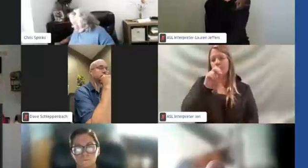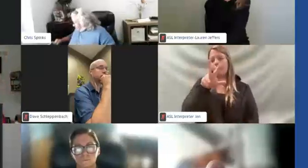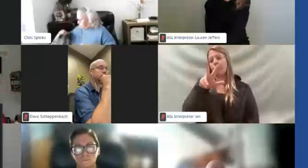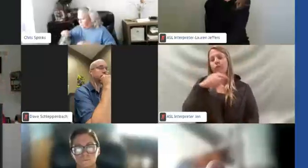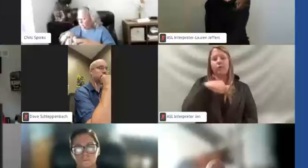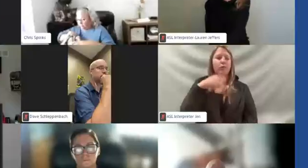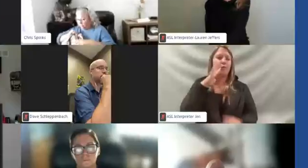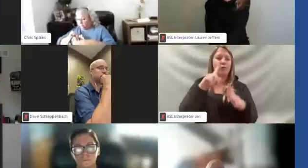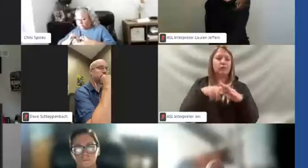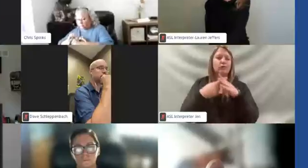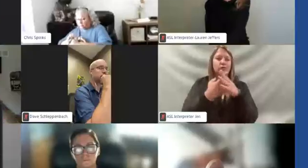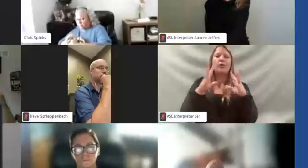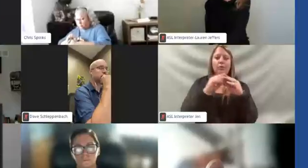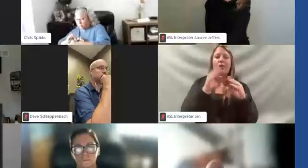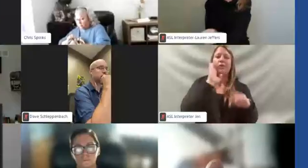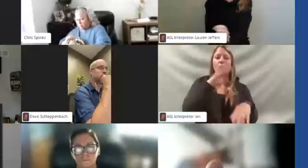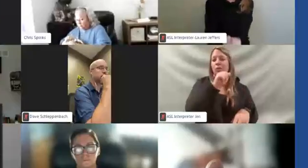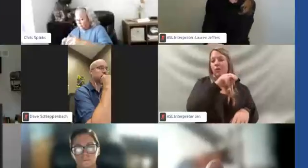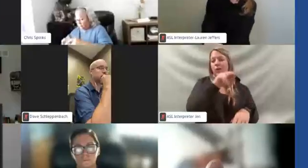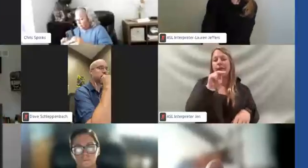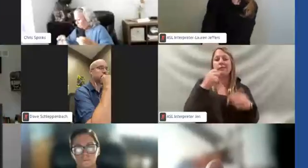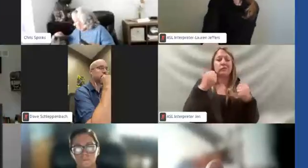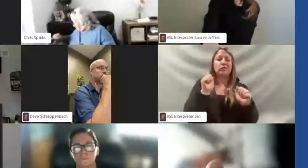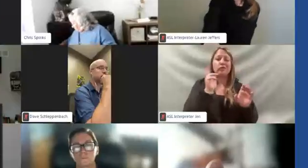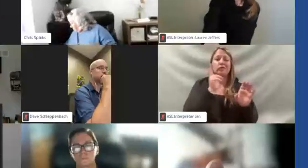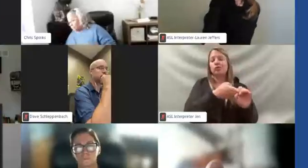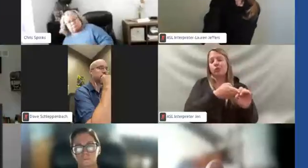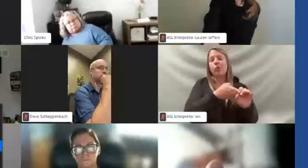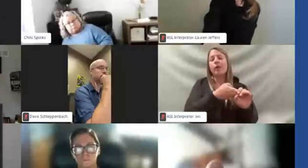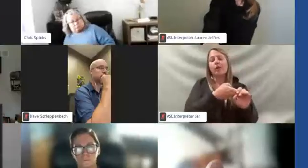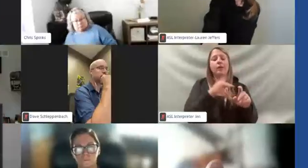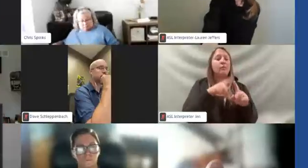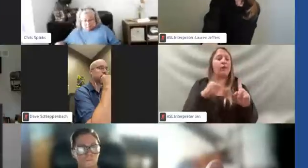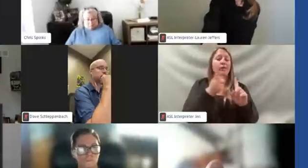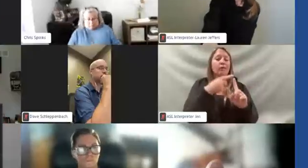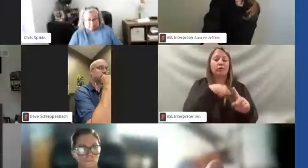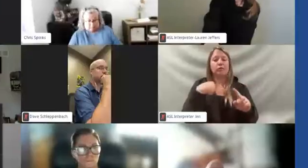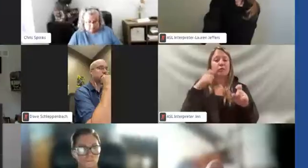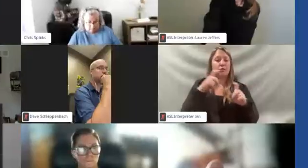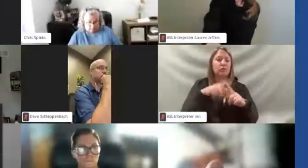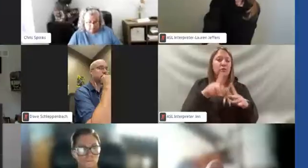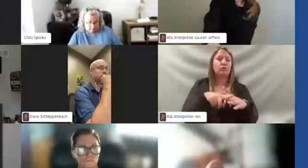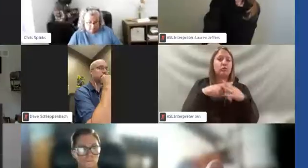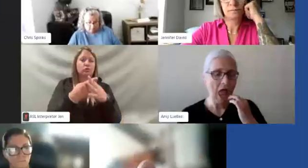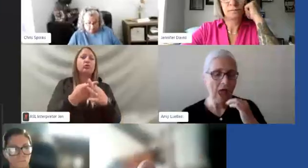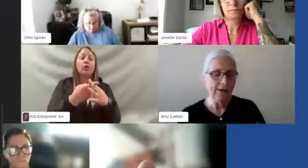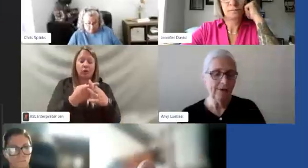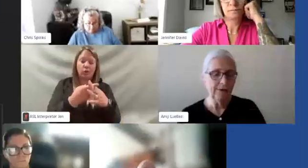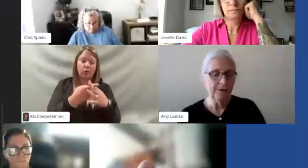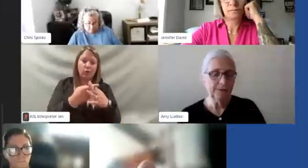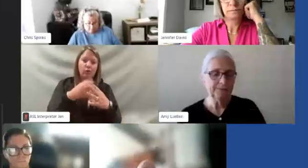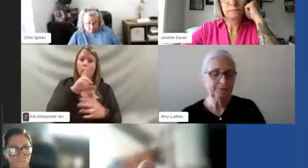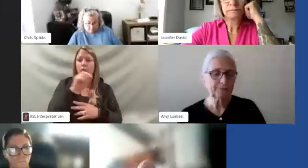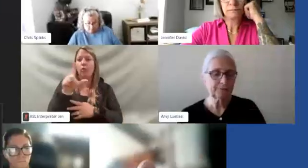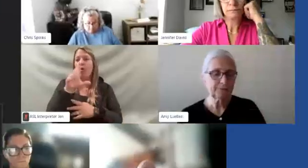We do know that Ann Barnhart is trying to join. But first we need to start off with a roll